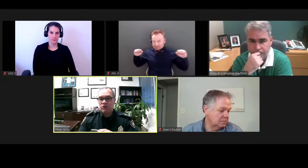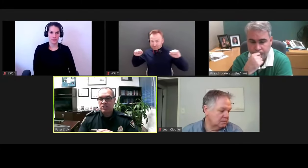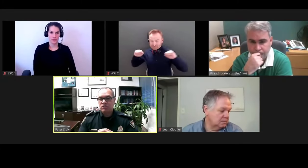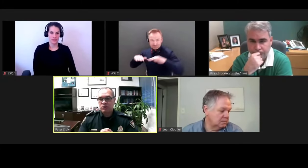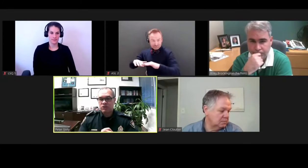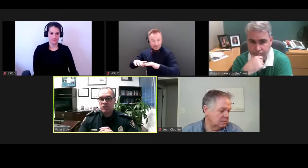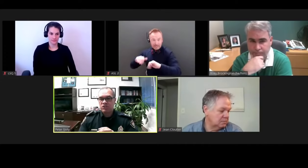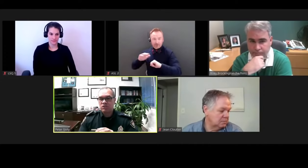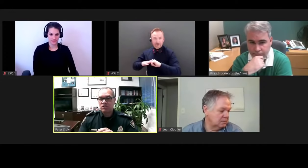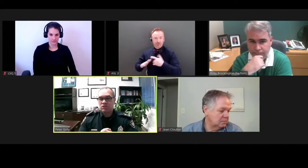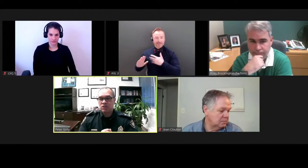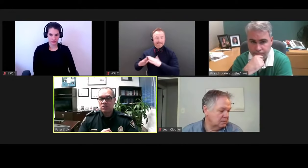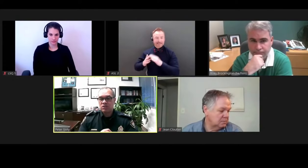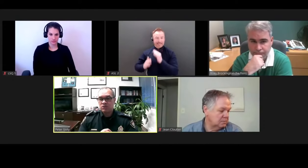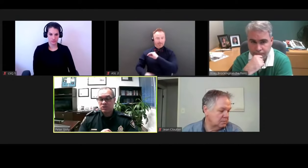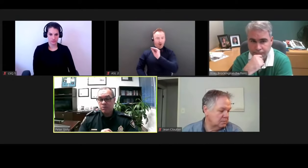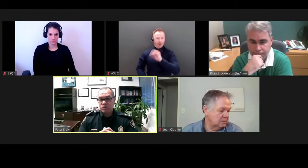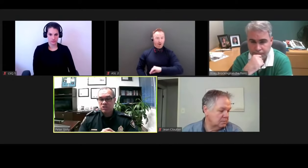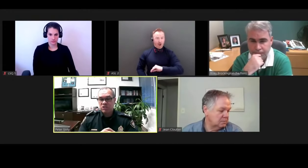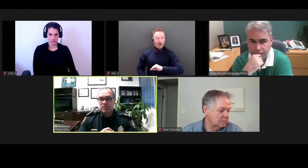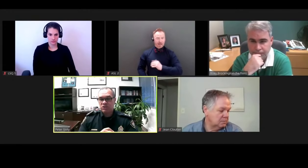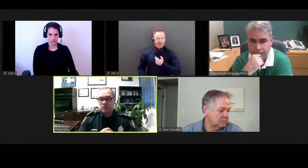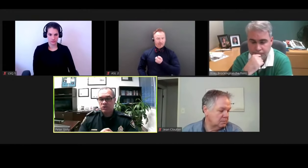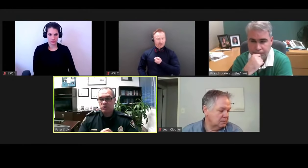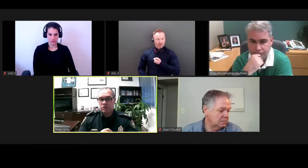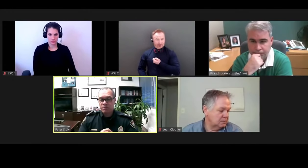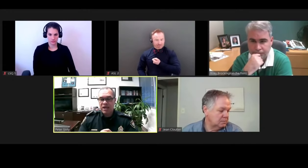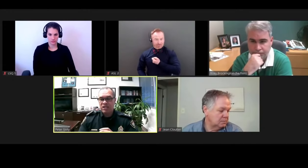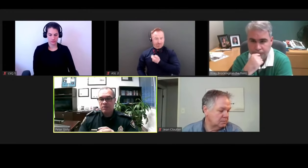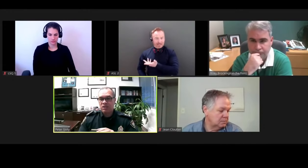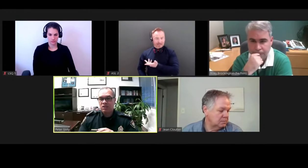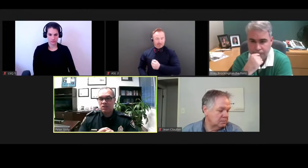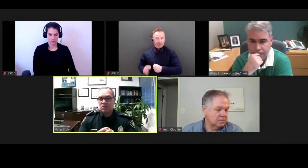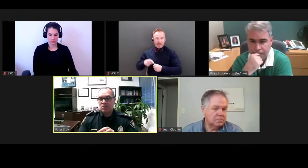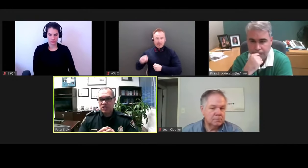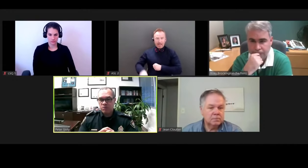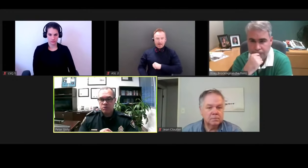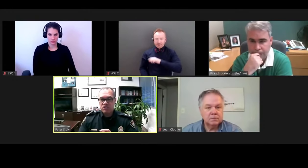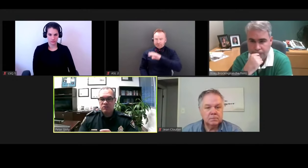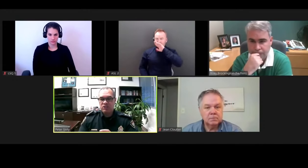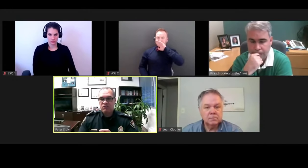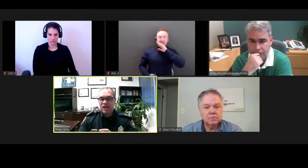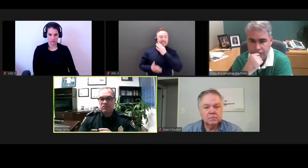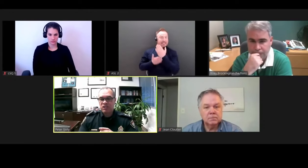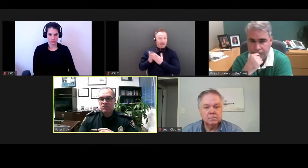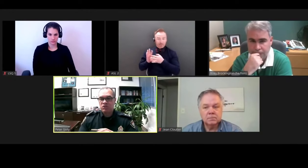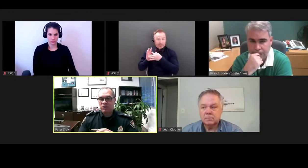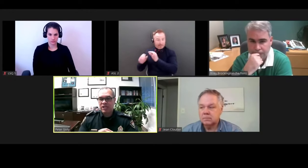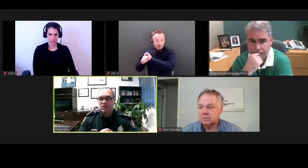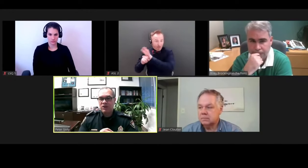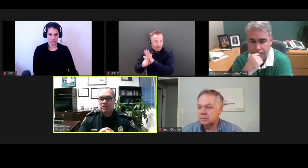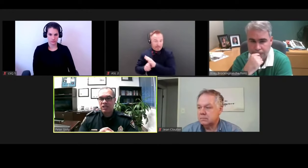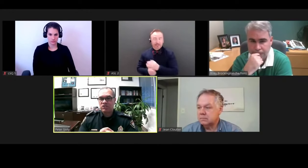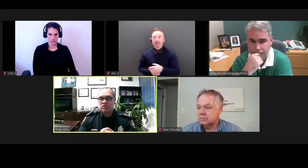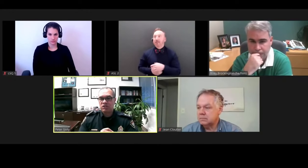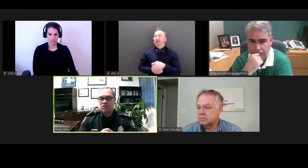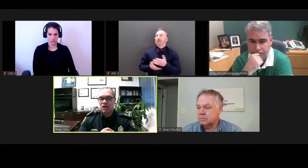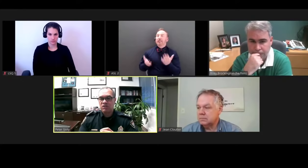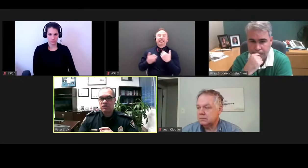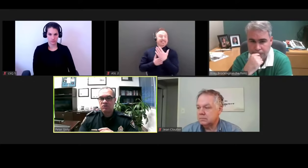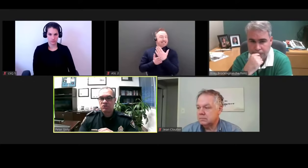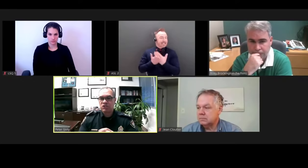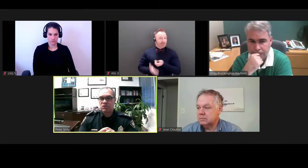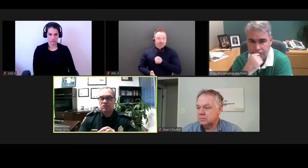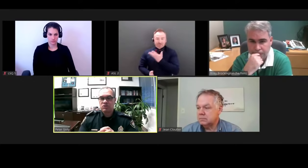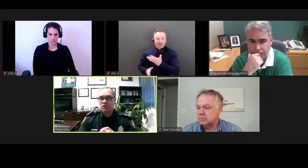wide range of frustrations, some specific to the pandemic, some specific to vaccination-related regulations and laws